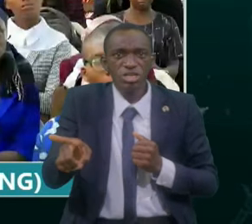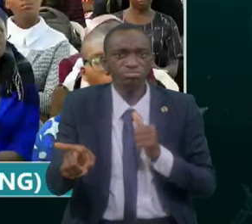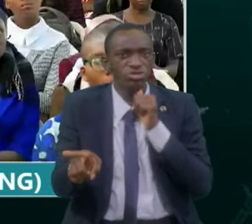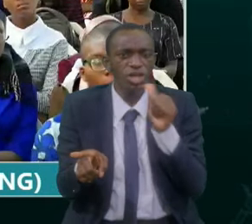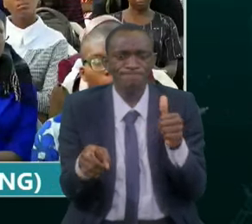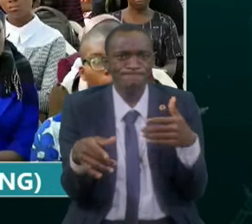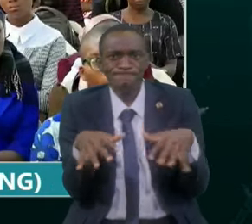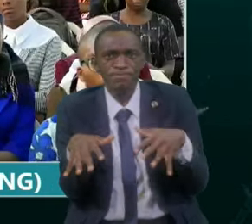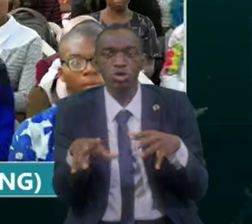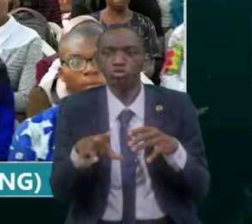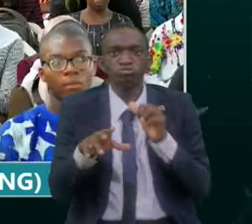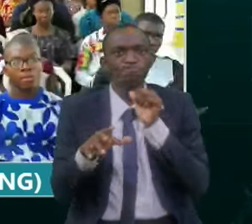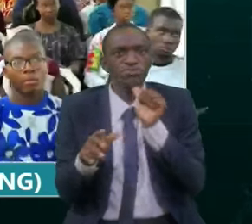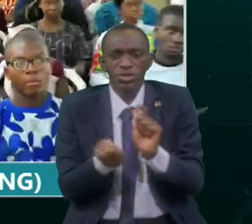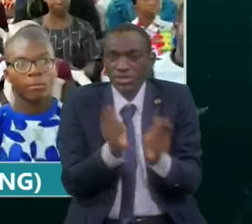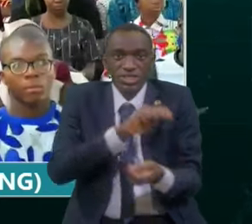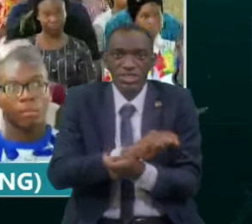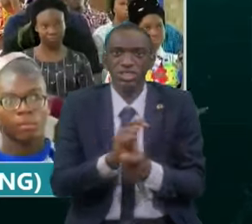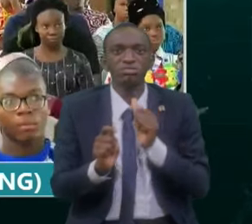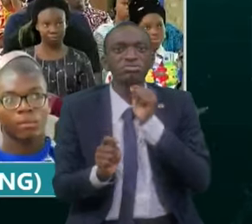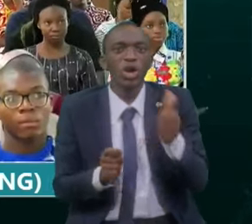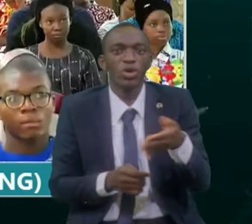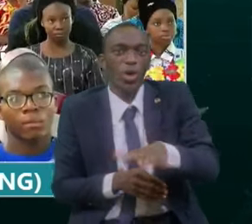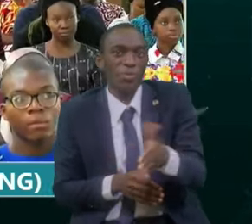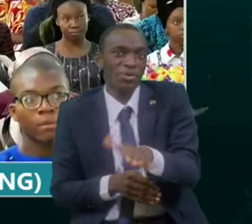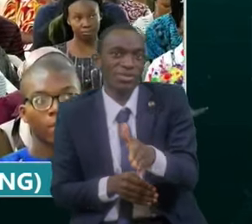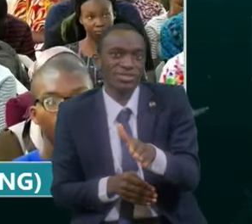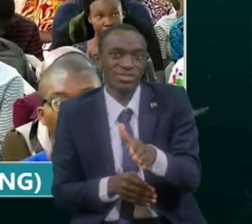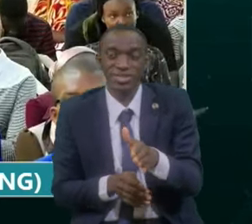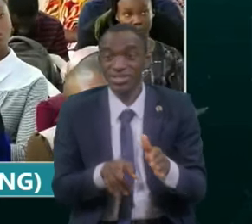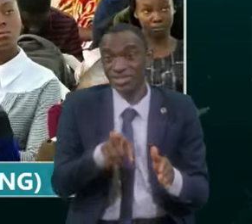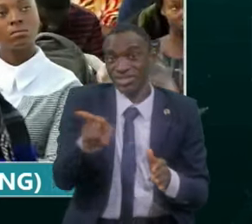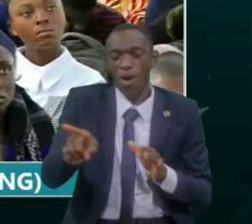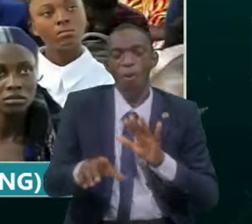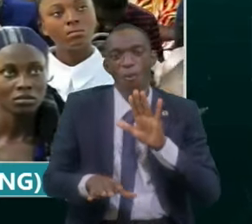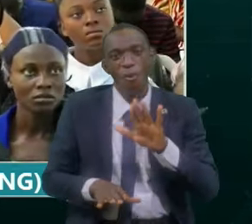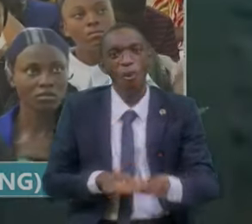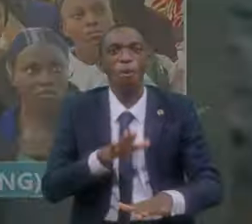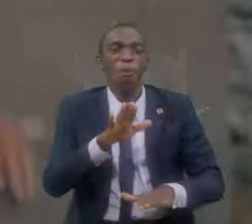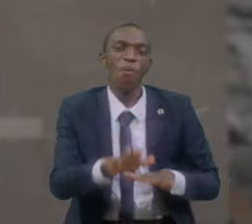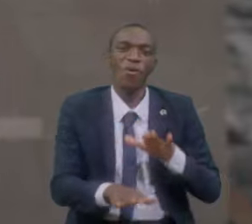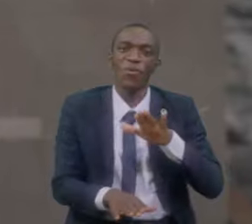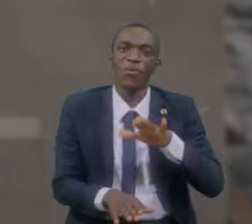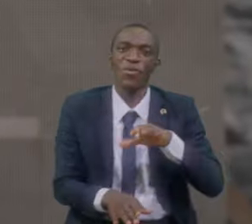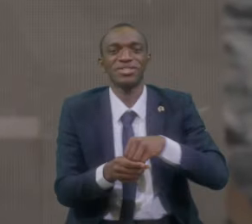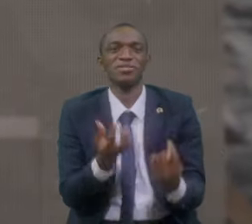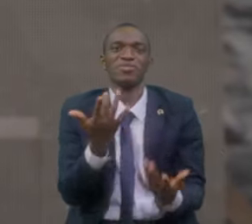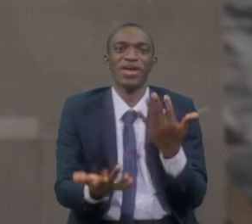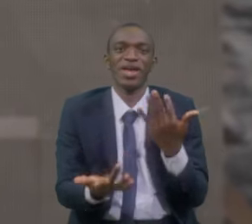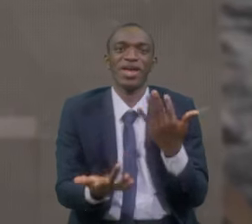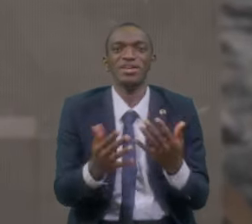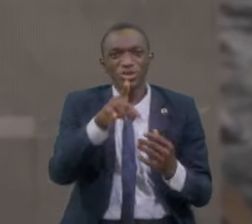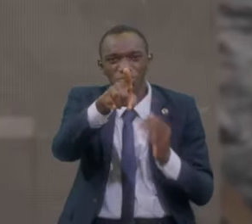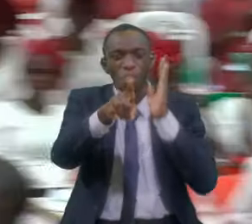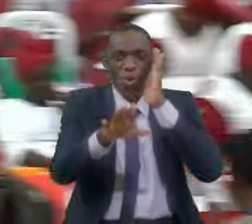change, and they will not compromise, they were walking in the fire. You will walk in